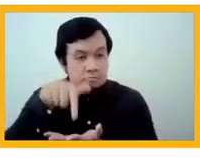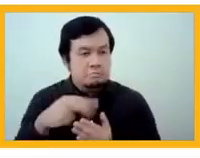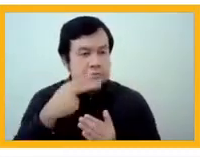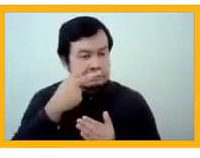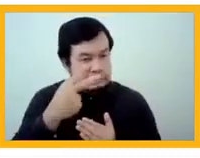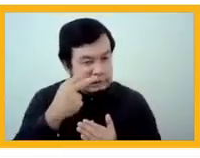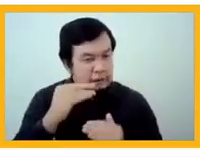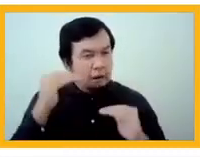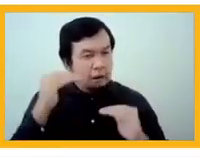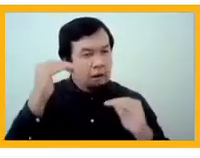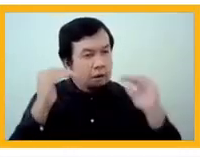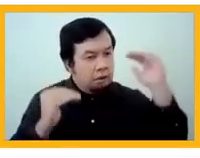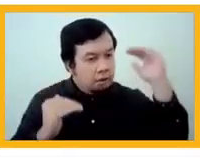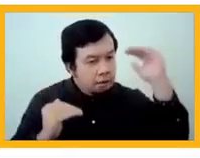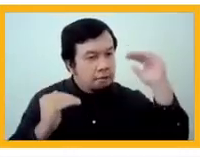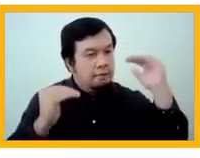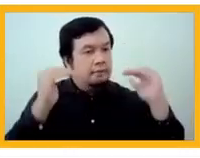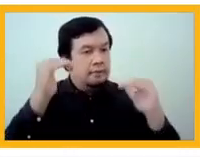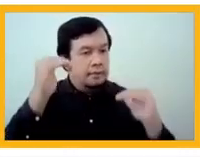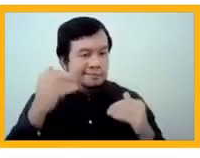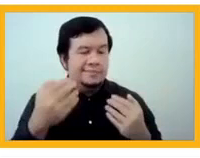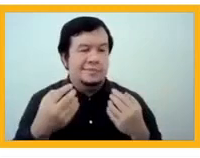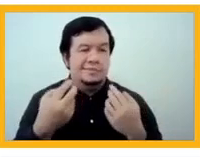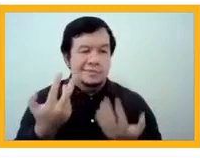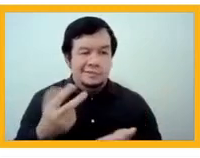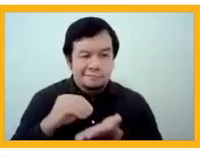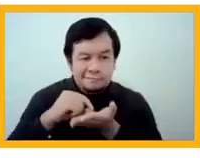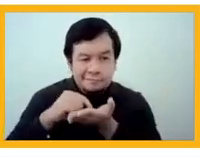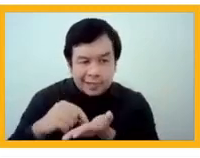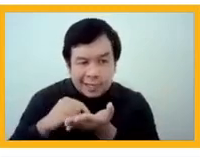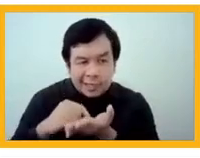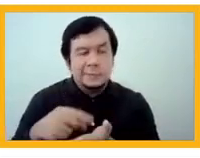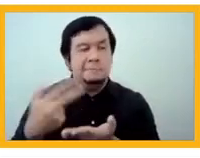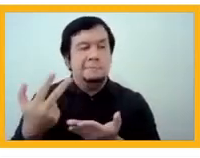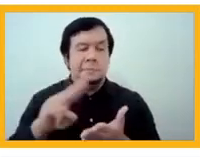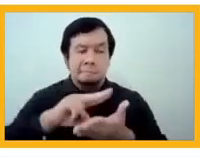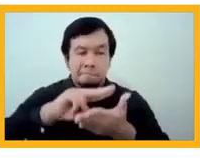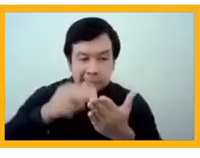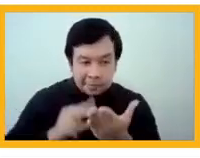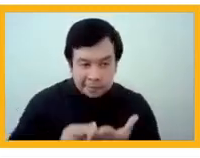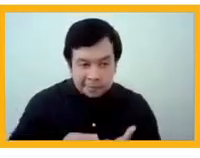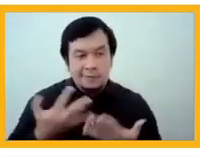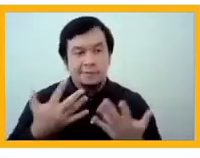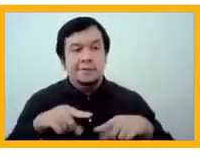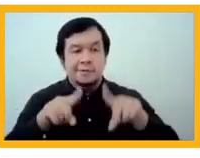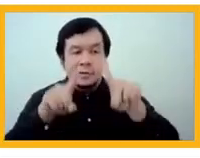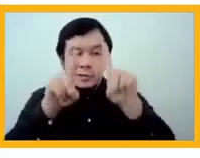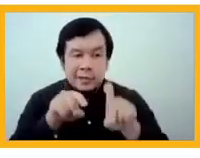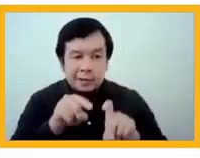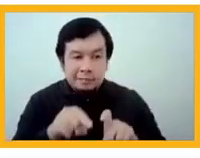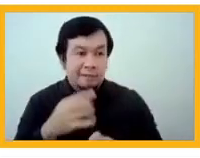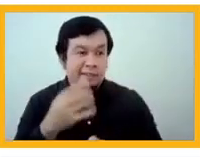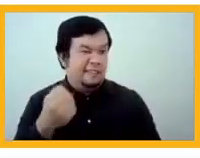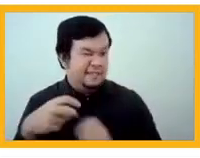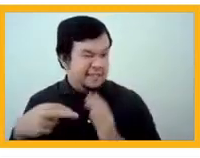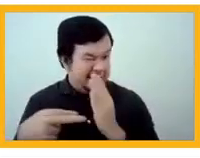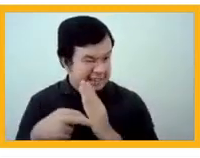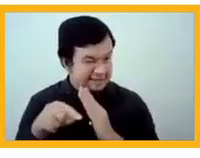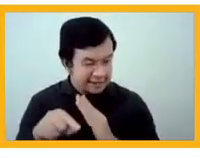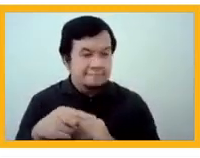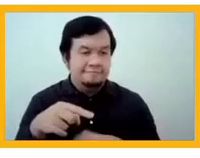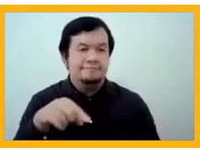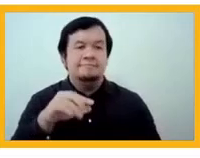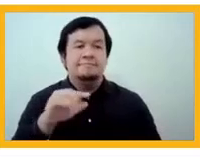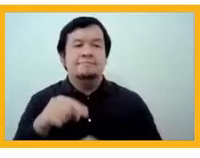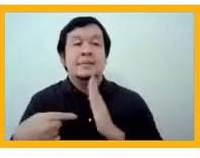of schools are flagged for cheating. On the tablet, it's typically under 5%, okay? And that's because you have a question bank from which you